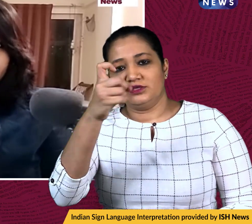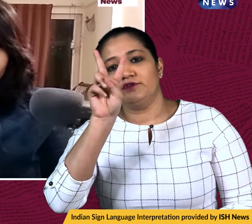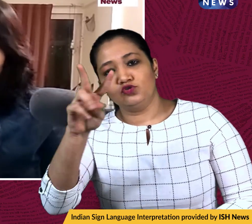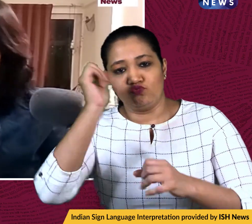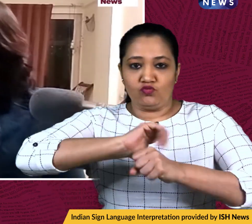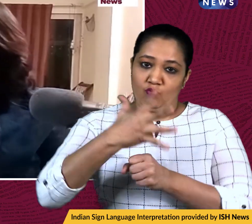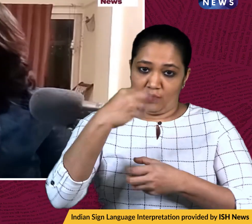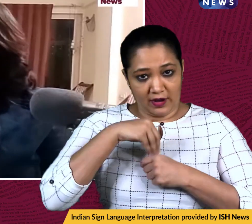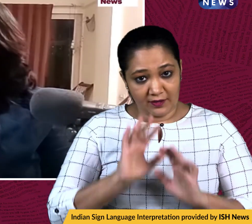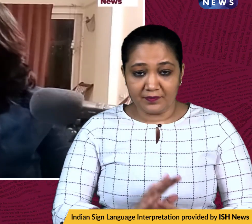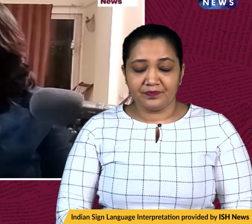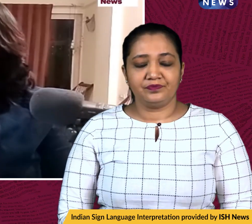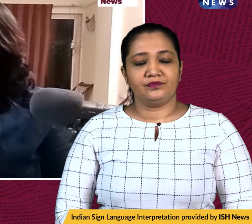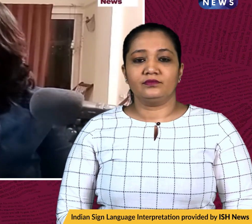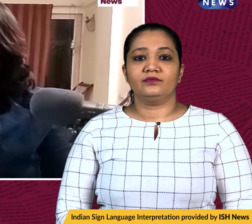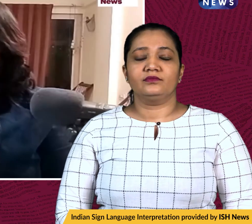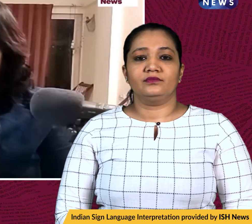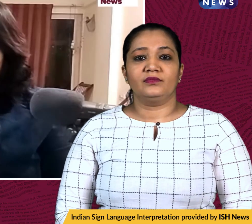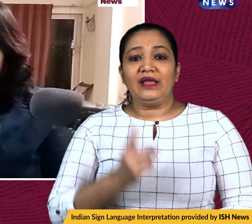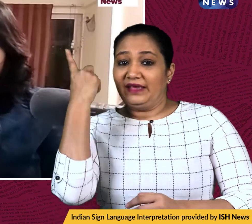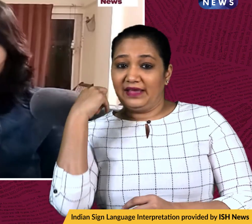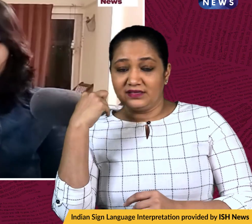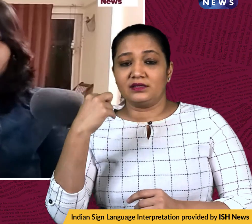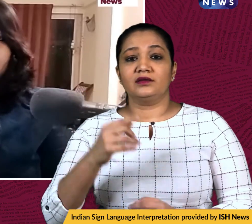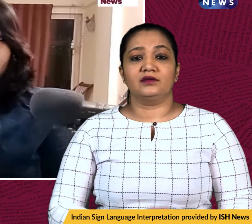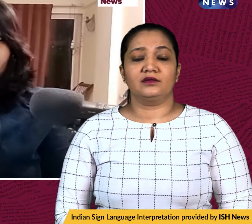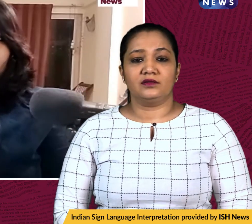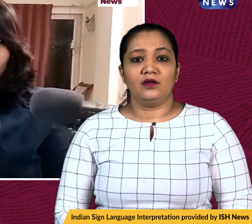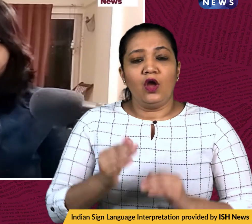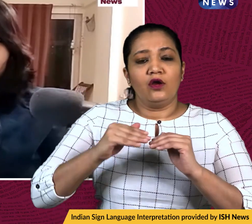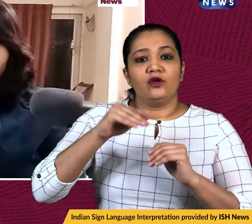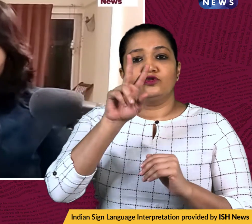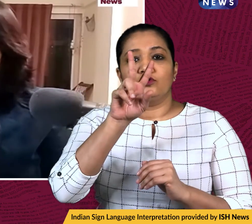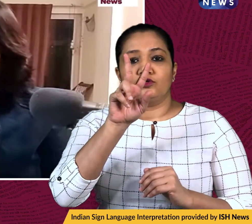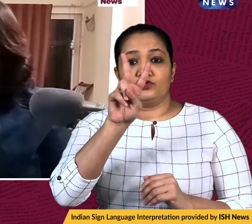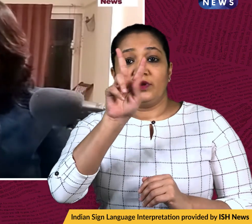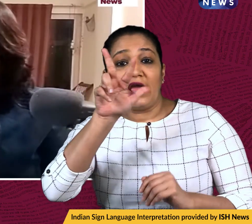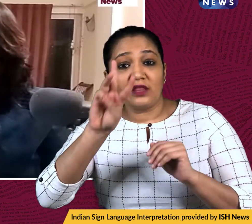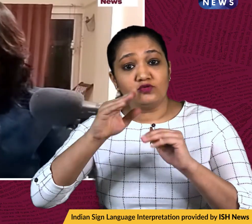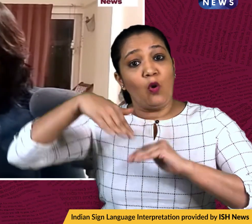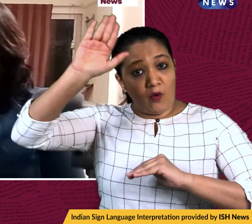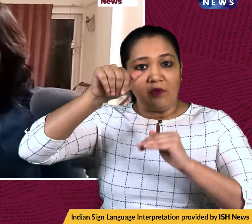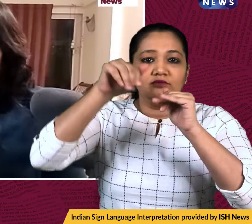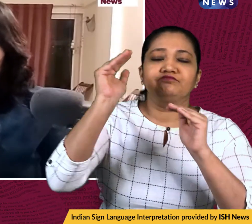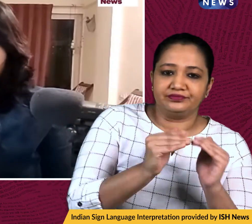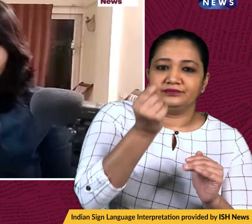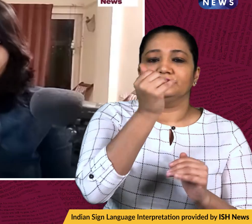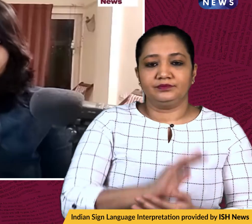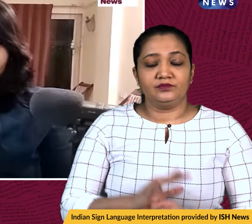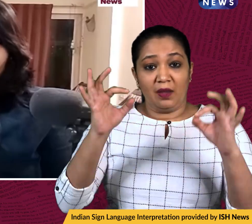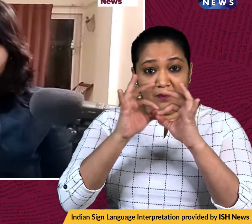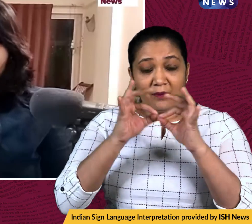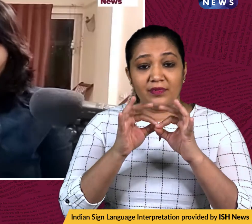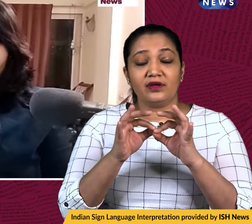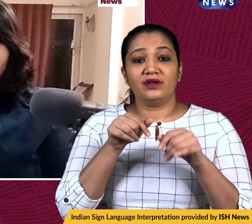24,172 new COVID cases in the last 24 hours. Yesterday, it had reported more than 28,000 cases. Mumbai